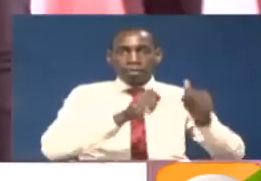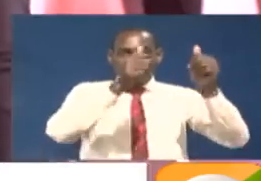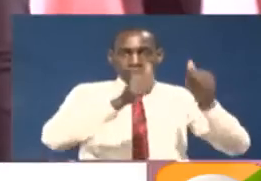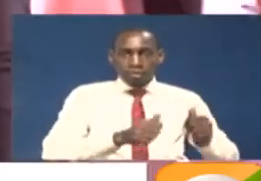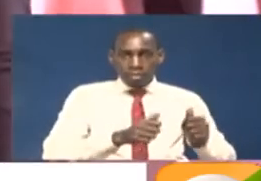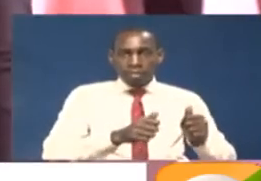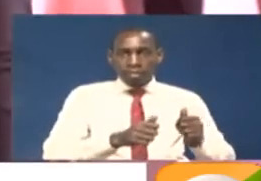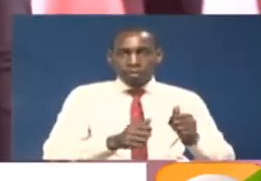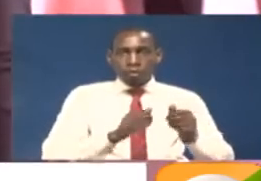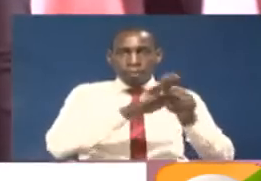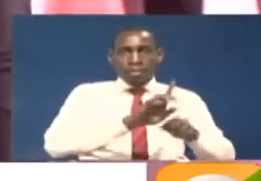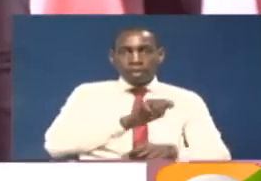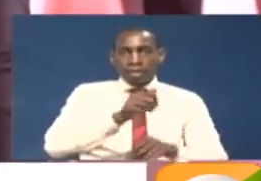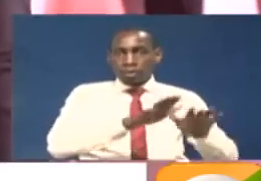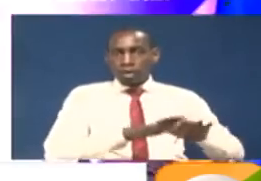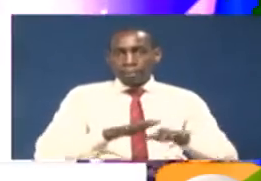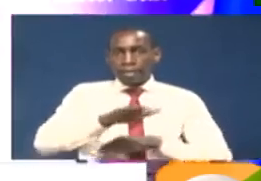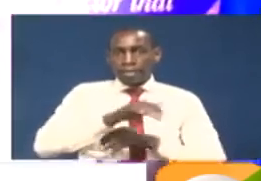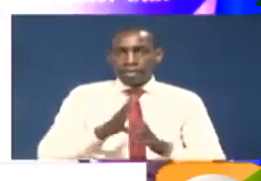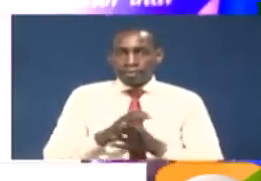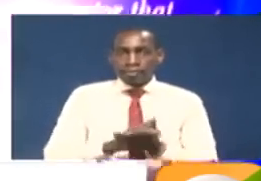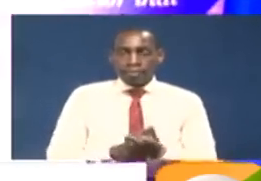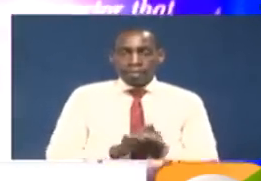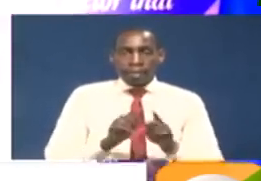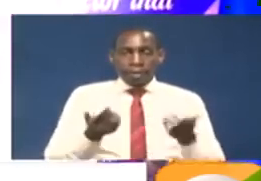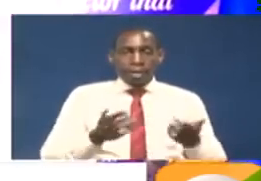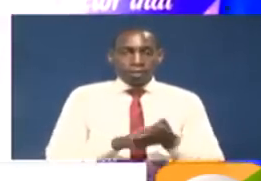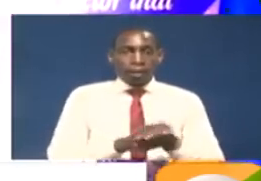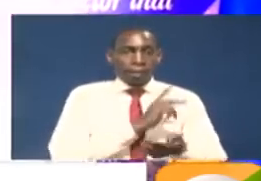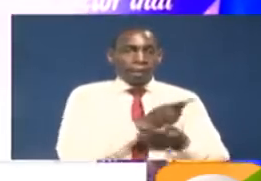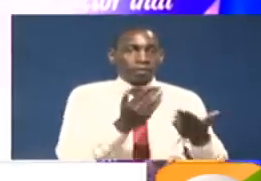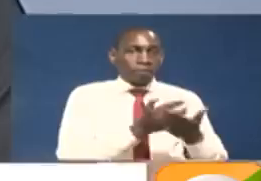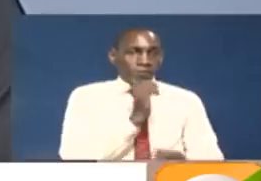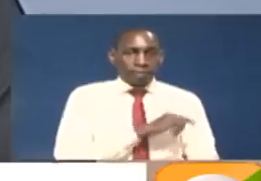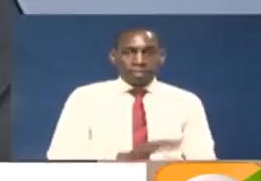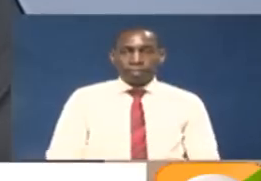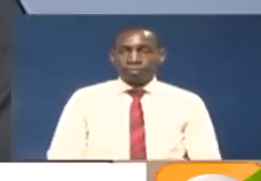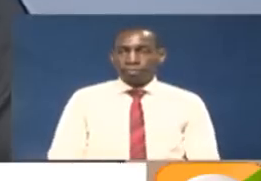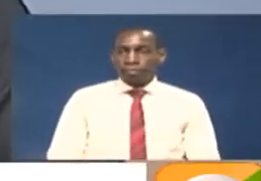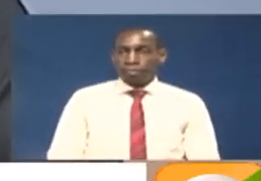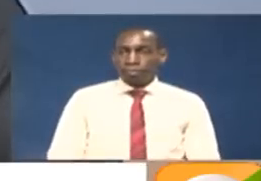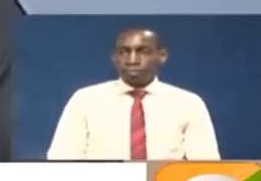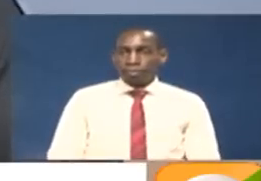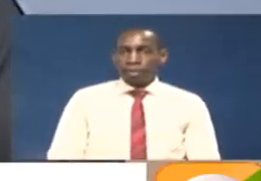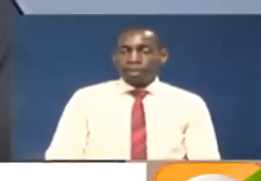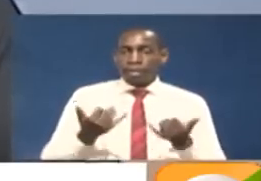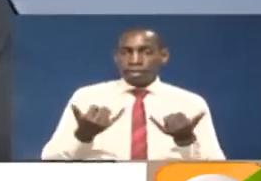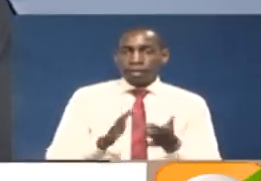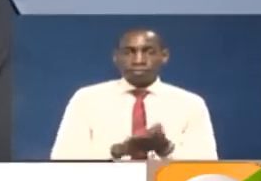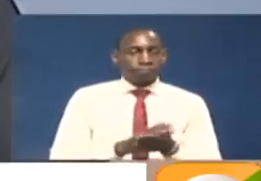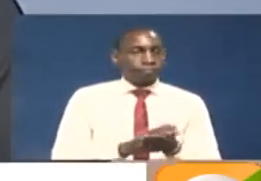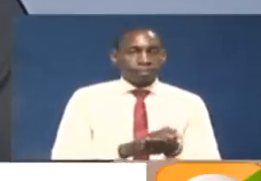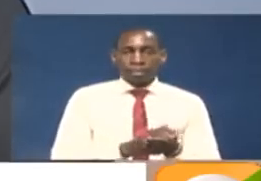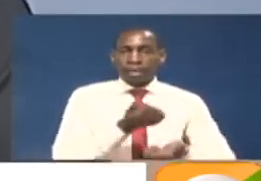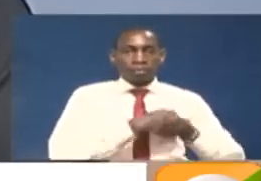each other in campaign venues, our teeth were removed. We don't have any teeth. So that one is